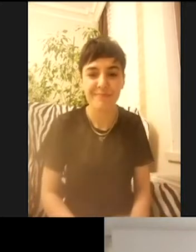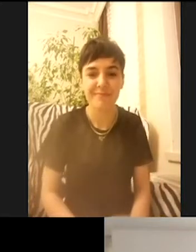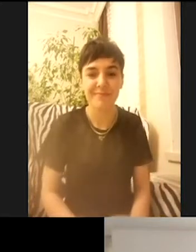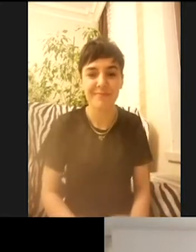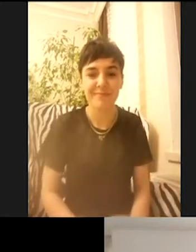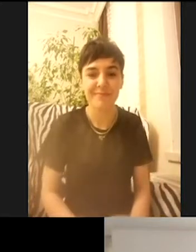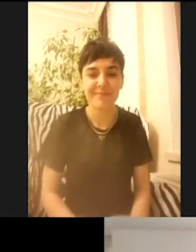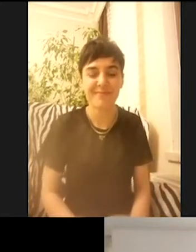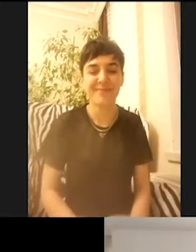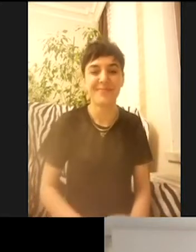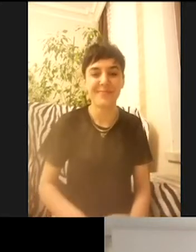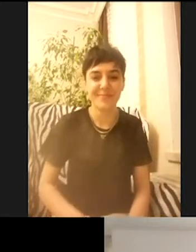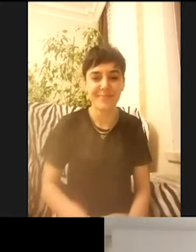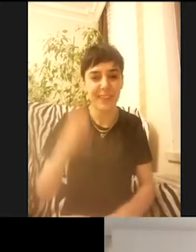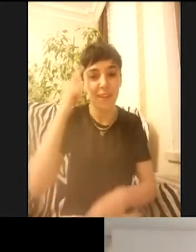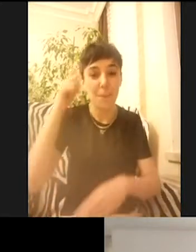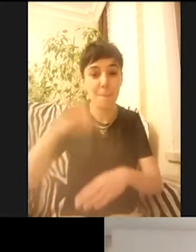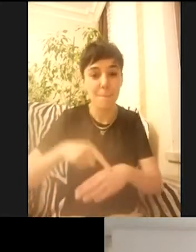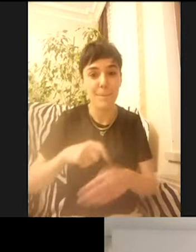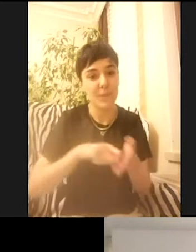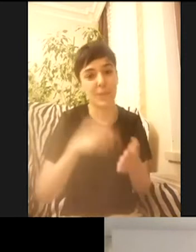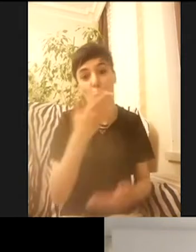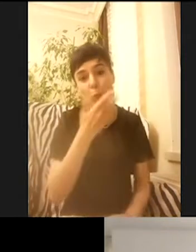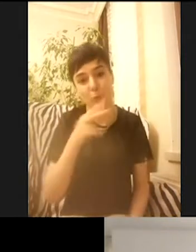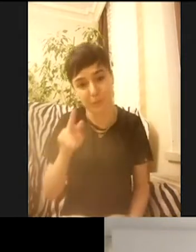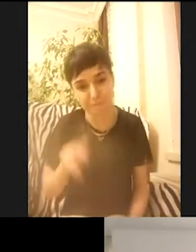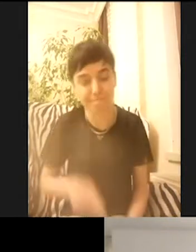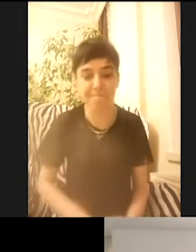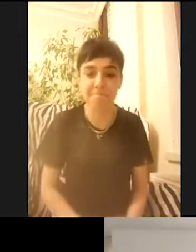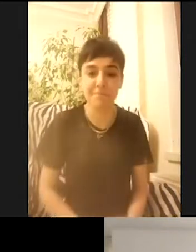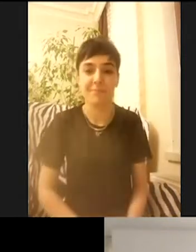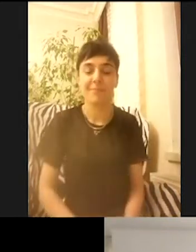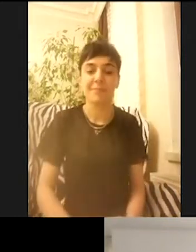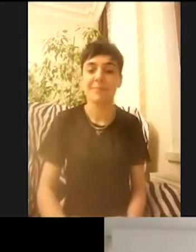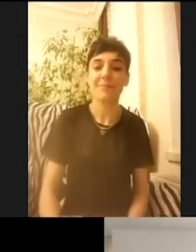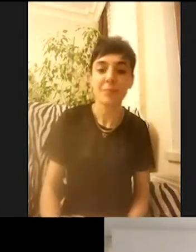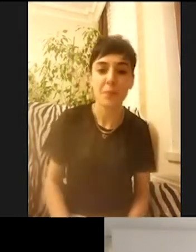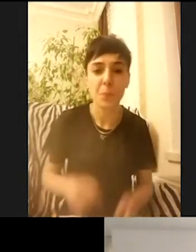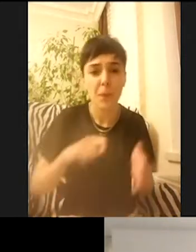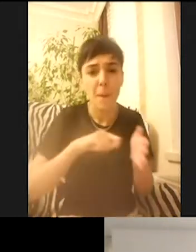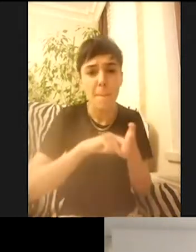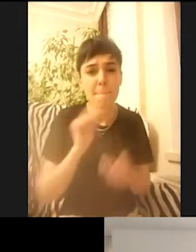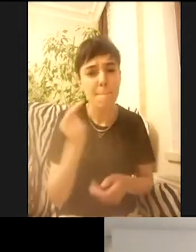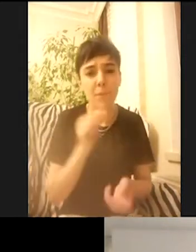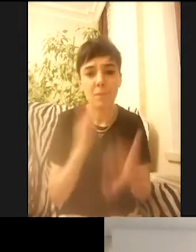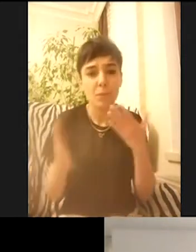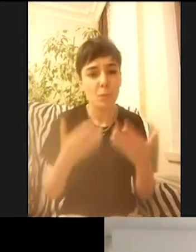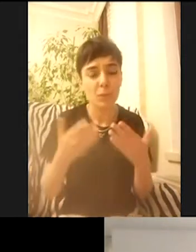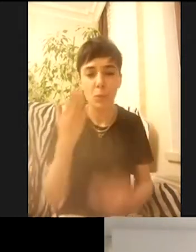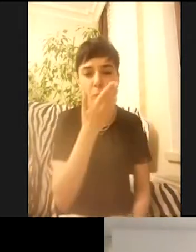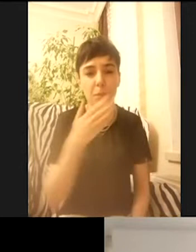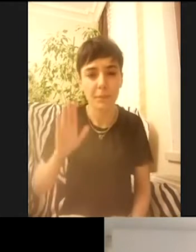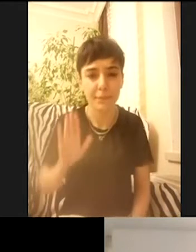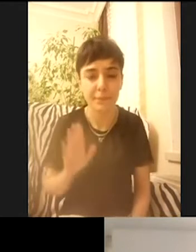El Khahal and Mapengo Namodo. Those are the contributing artists on the Dutch side. And yes,